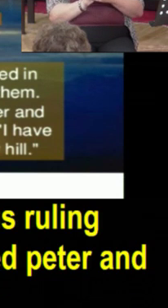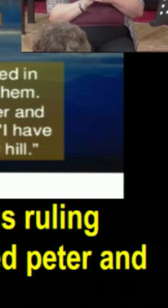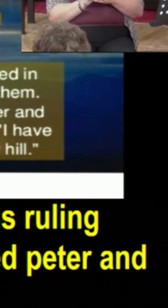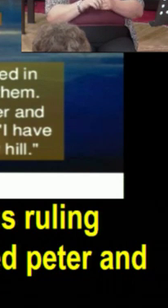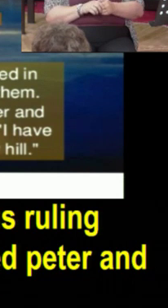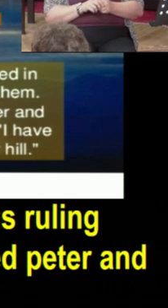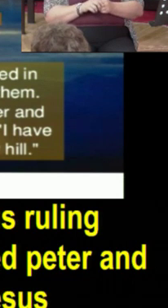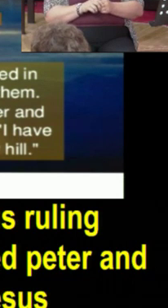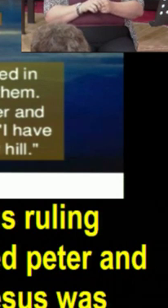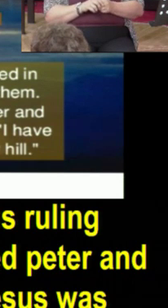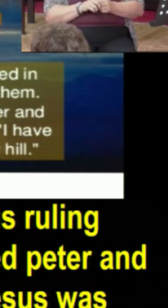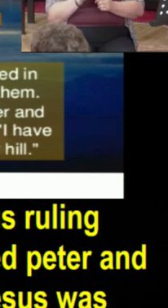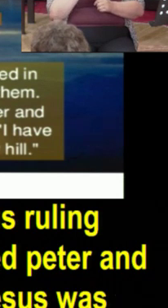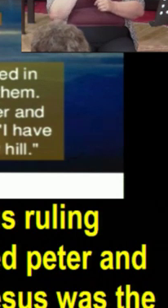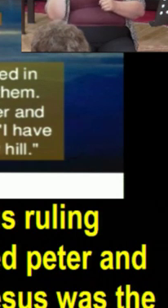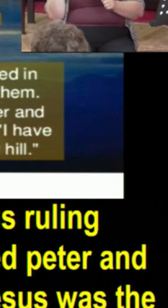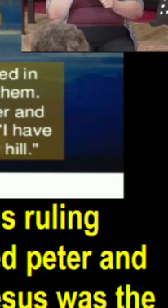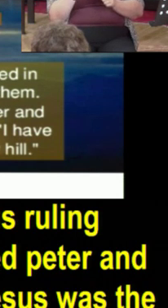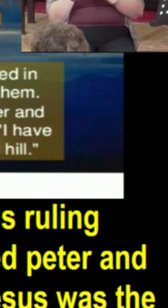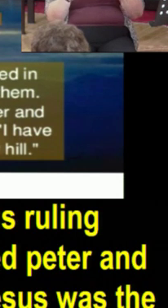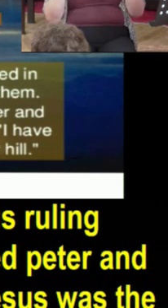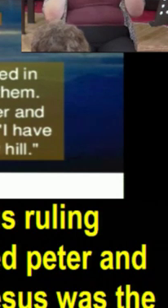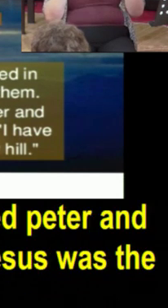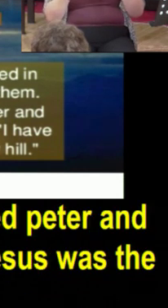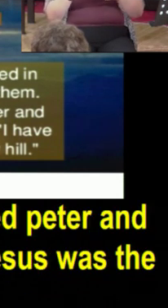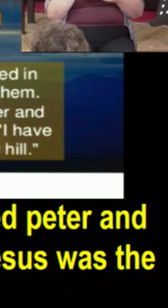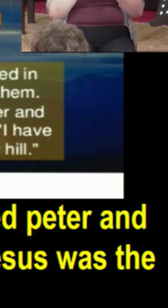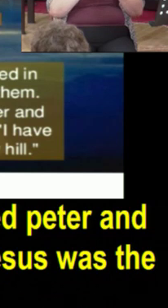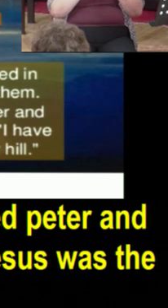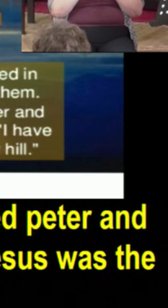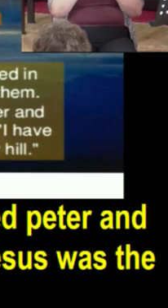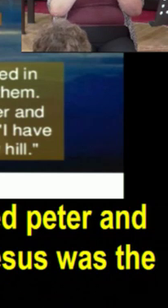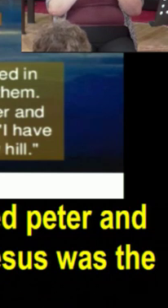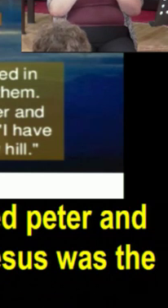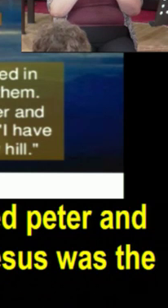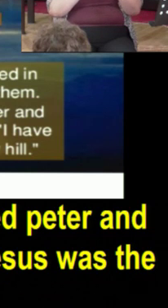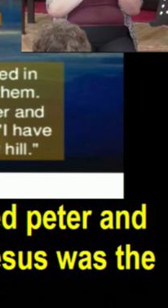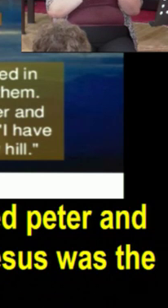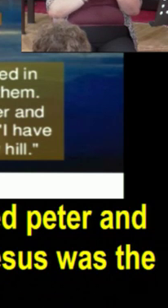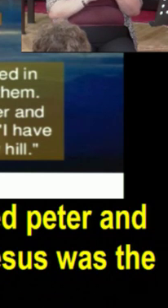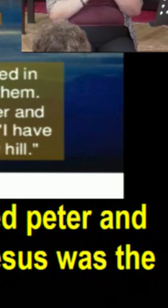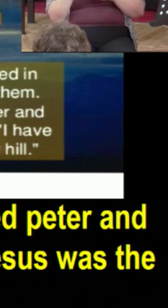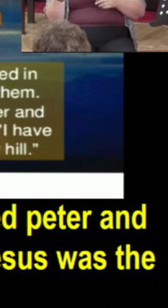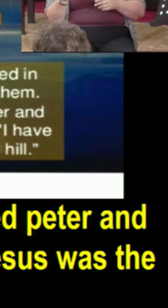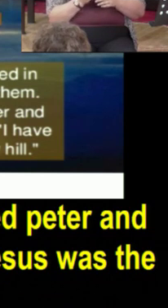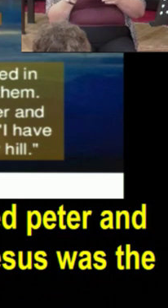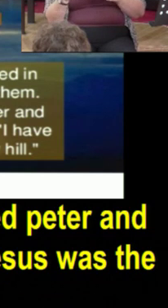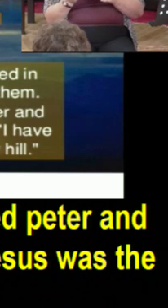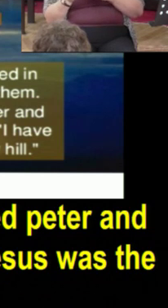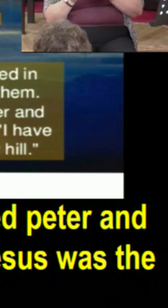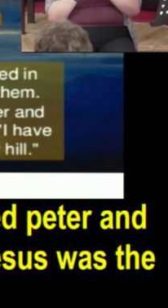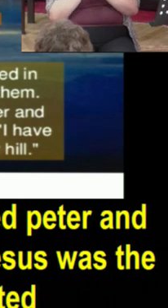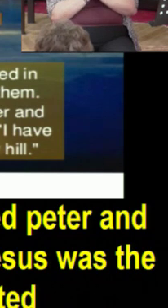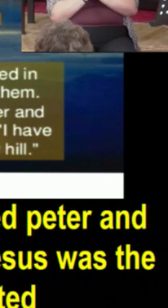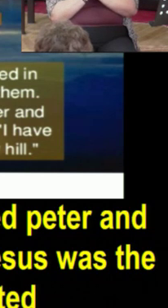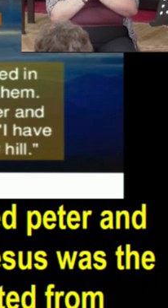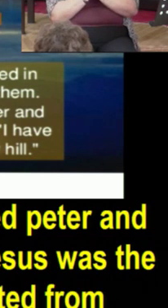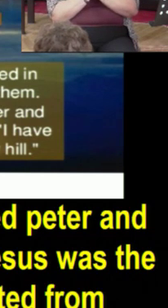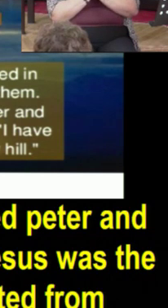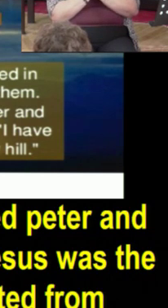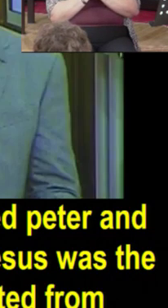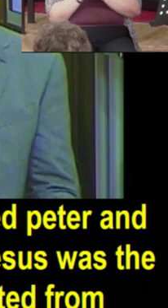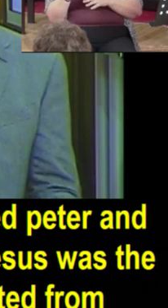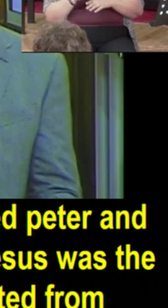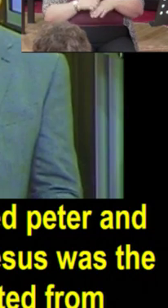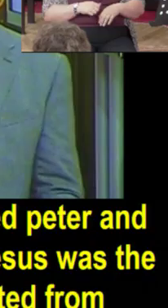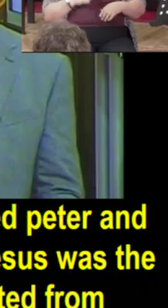Instead, what they did was they quoted from Psalm 2, they prayed together, and they declared the message